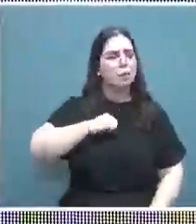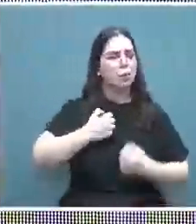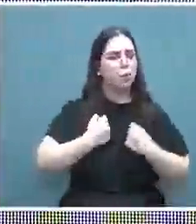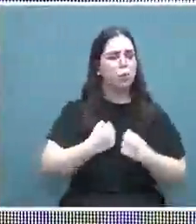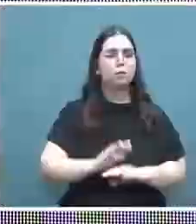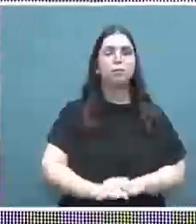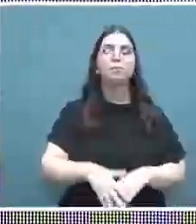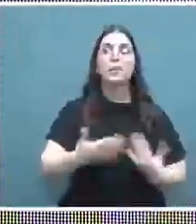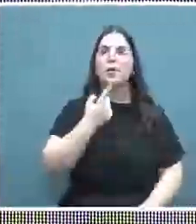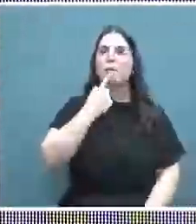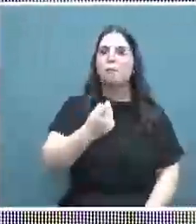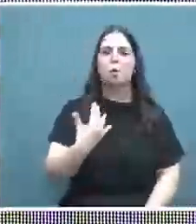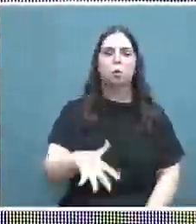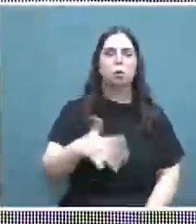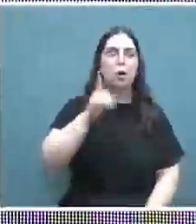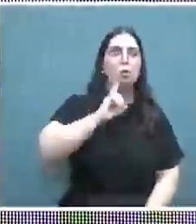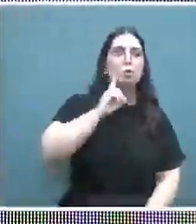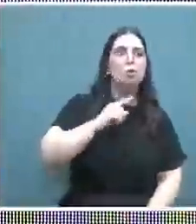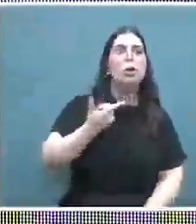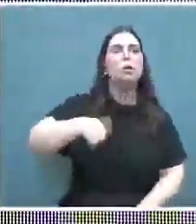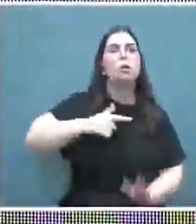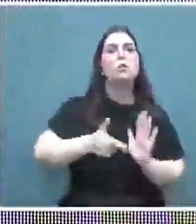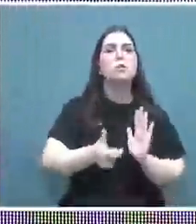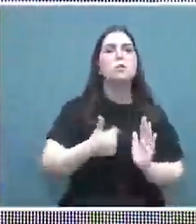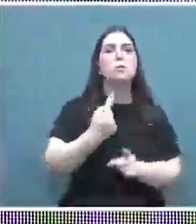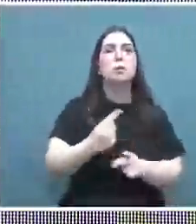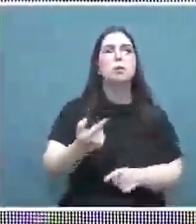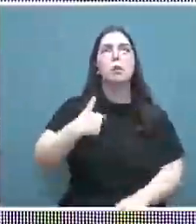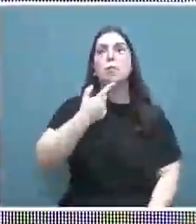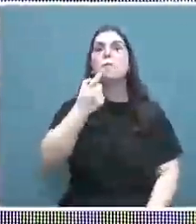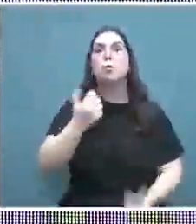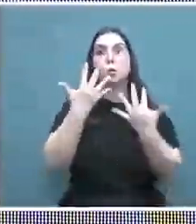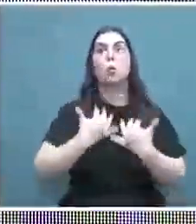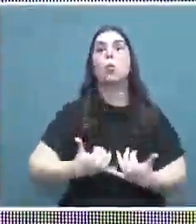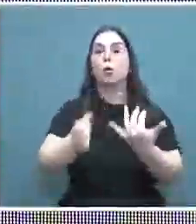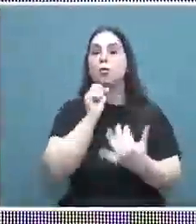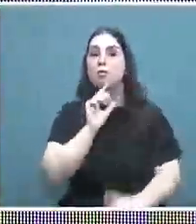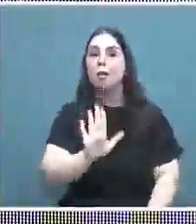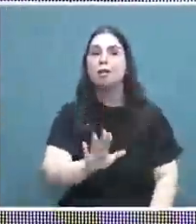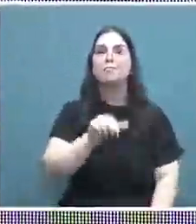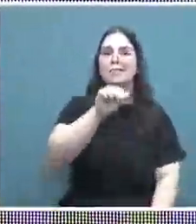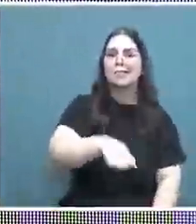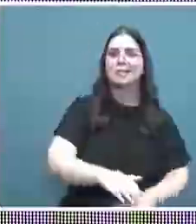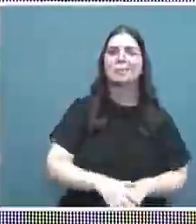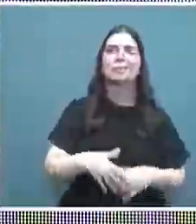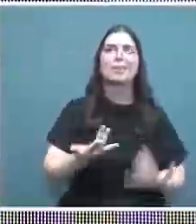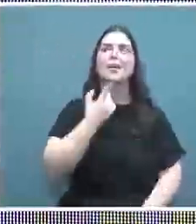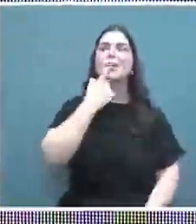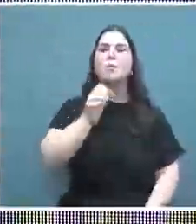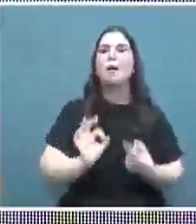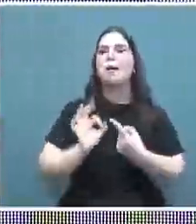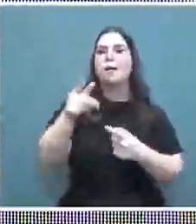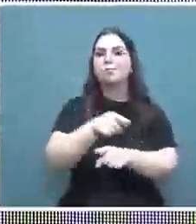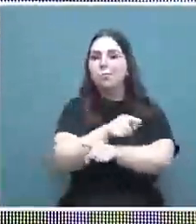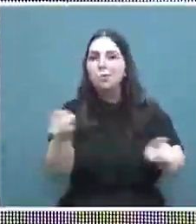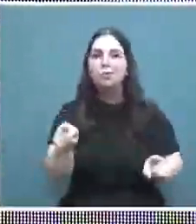do we need women? Do you allow me to make a question to the audience? Of course. Then the question is for